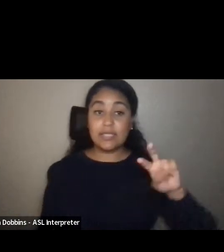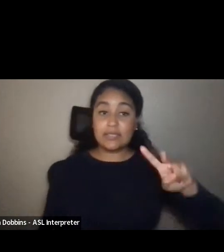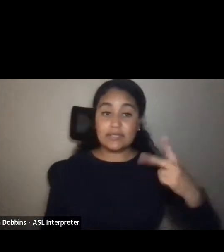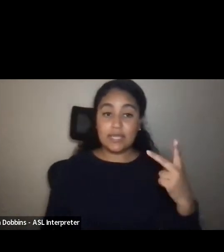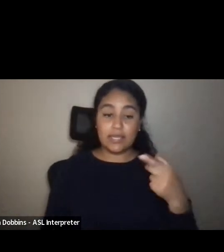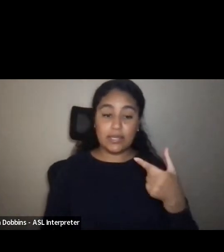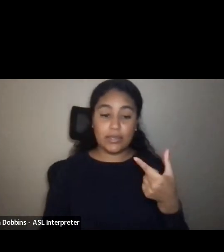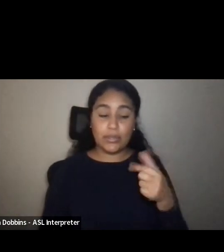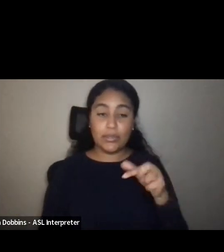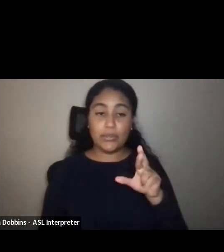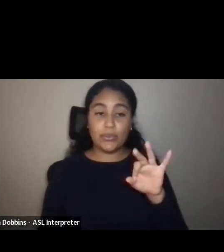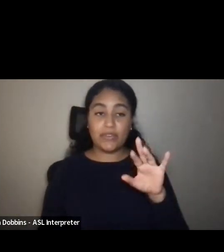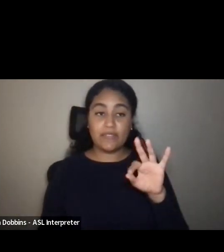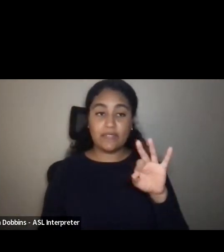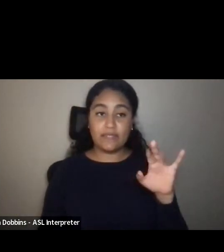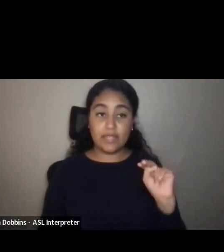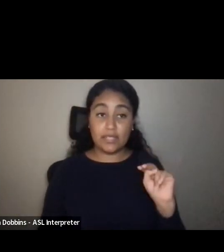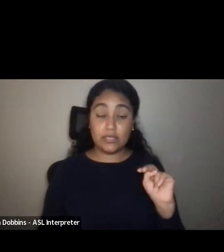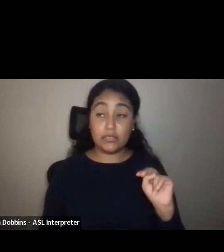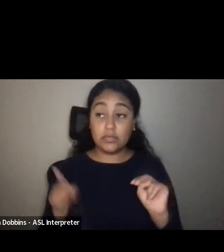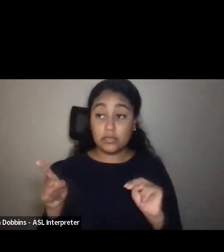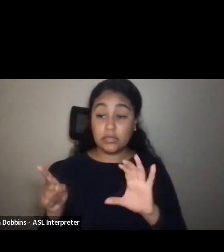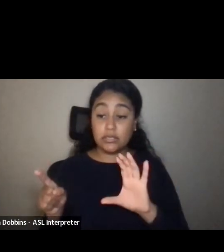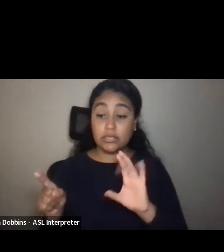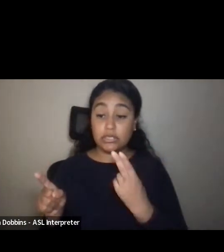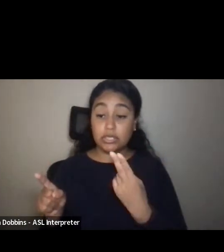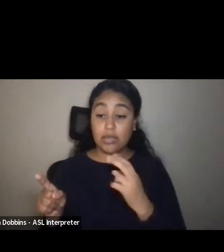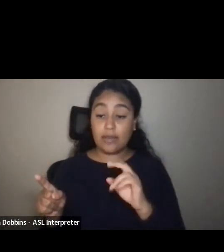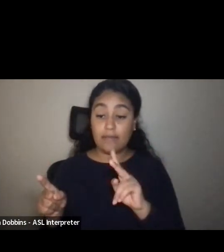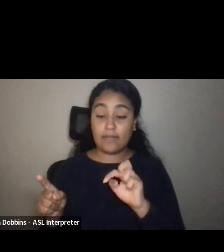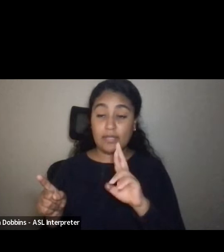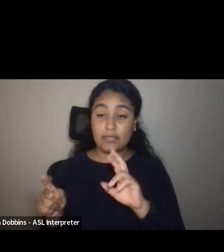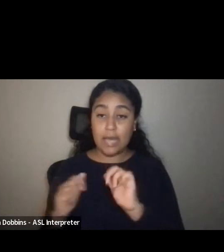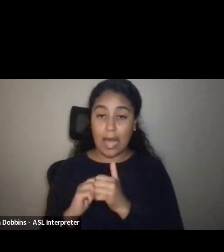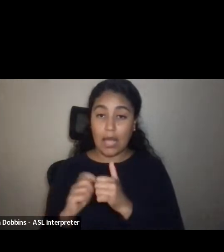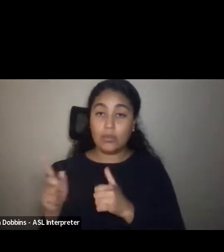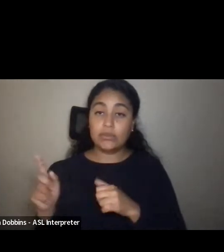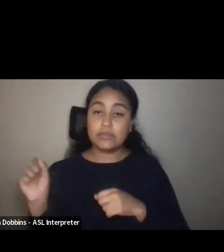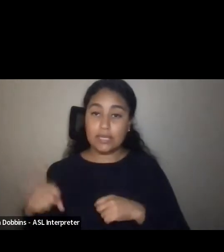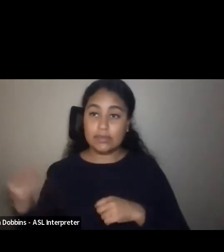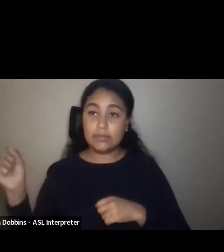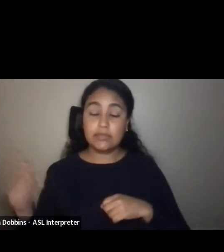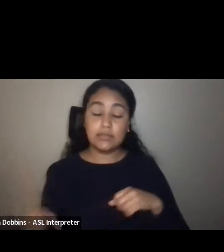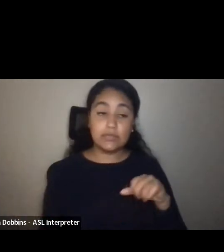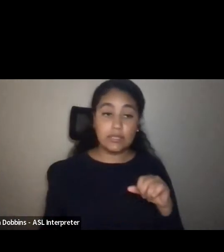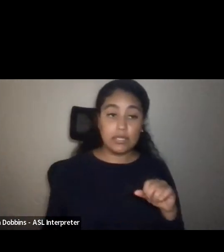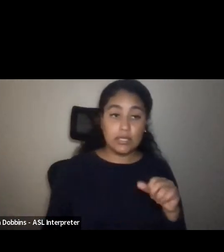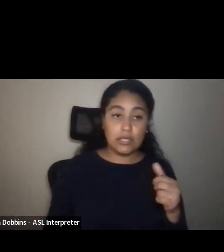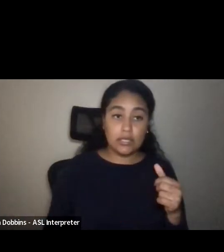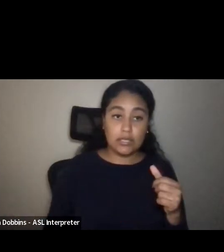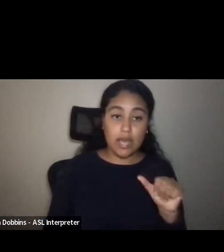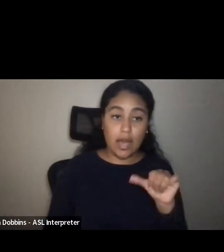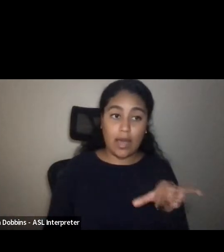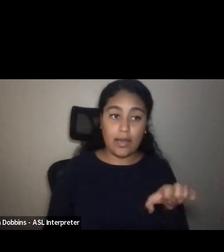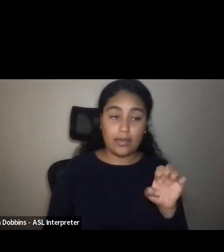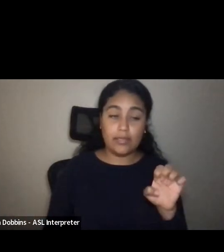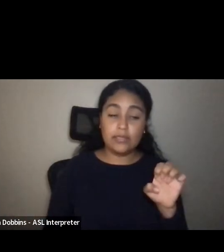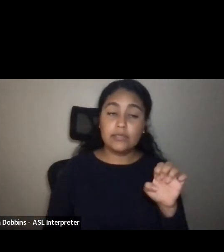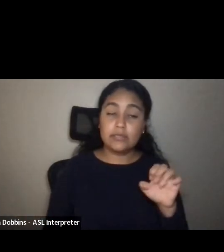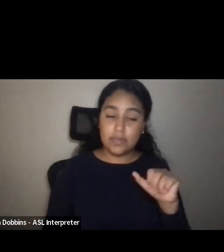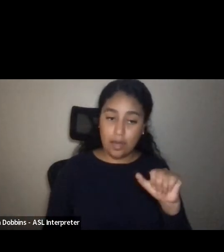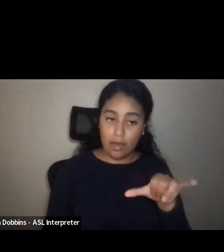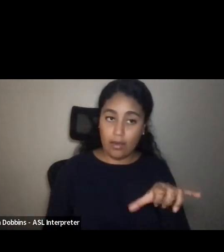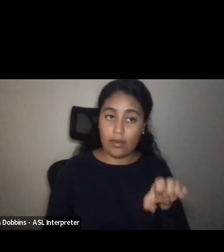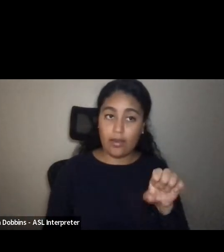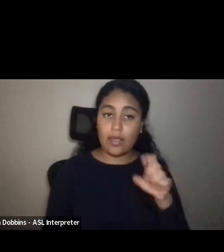Griffin. Trustee Chavez, how do you vote? Aye. Trustee Jacobson? Aye. Trustee Griffin? Aye.